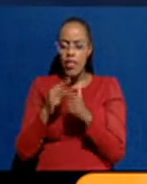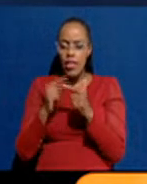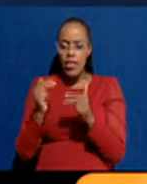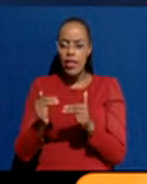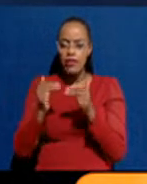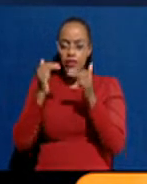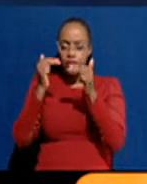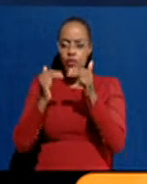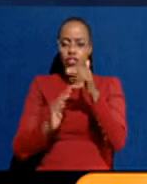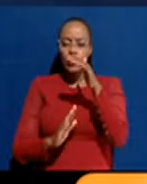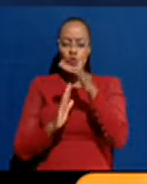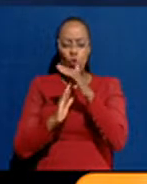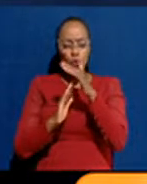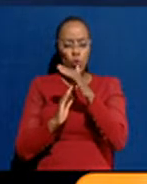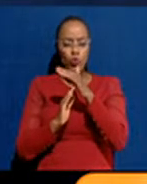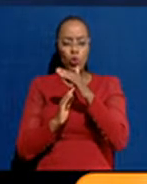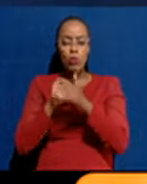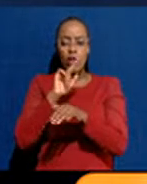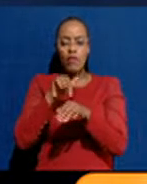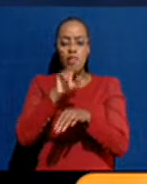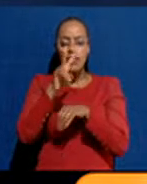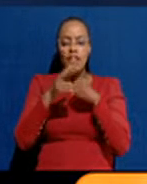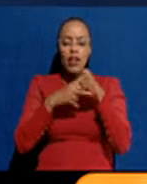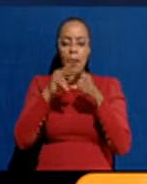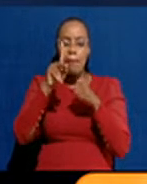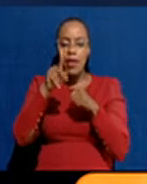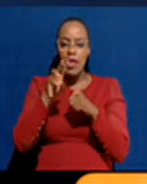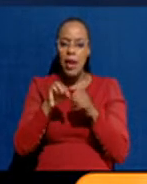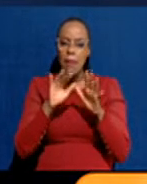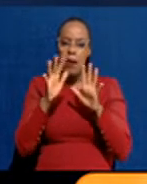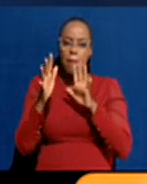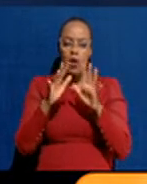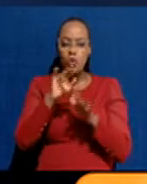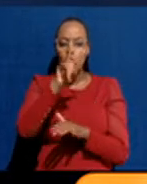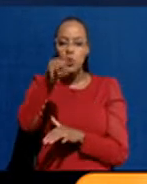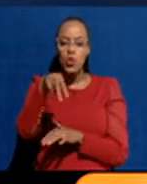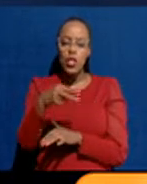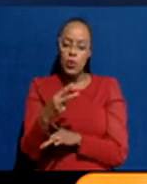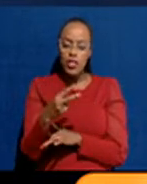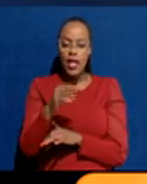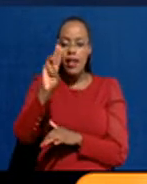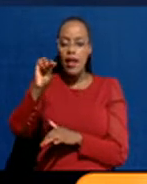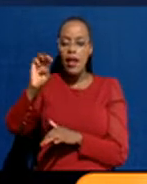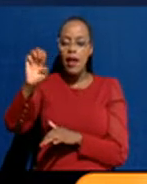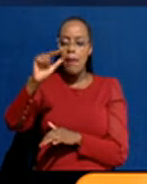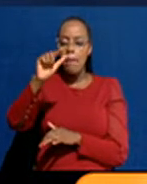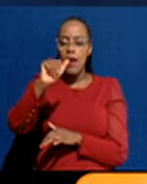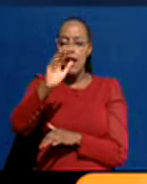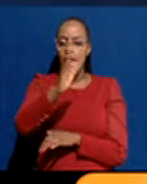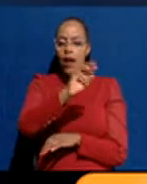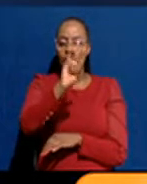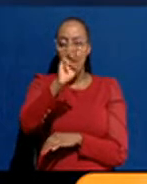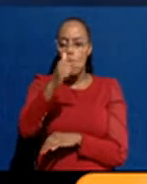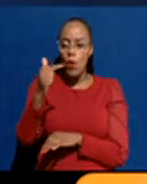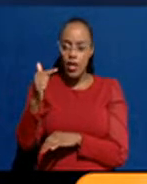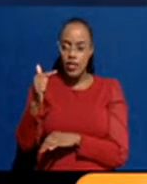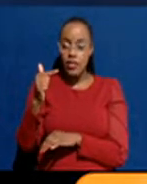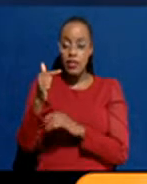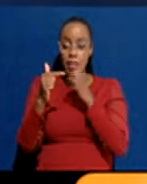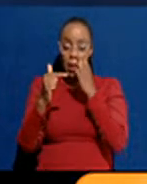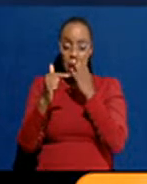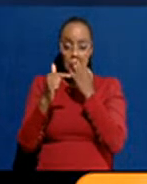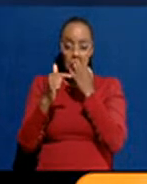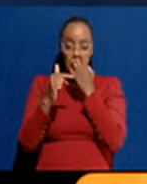the peak as of that report was 7 p.m. up to about 2,000 megawatts. So you're talking about the power mix, but